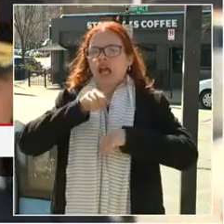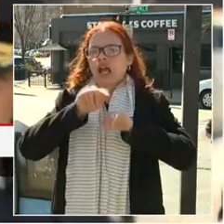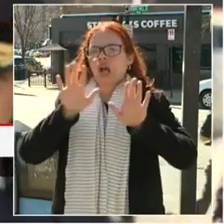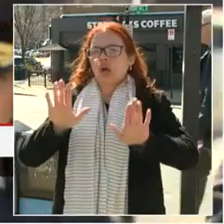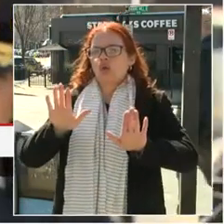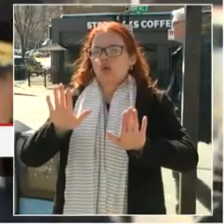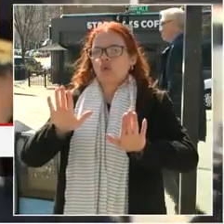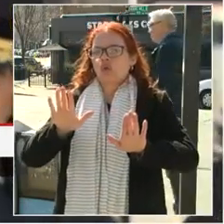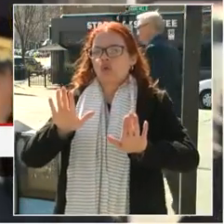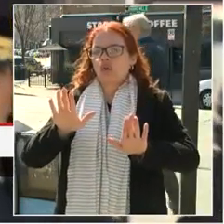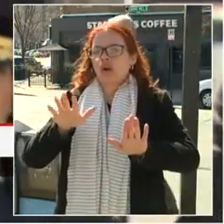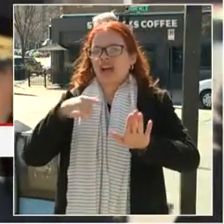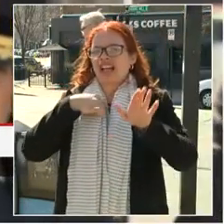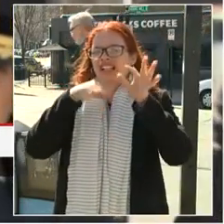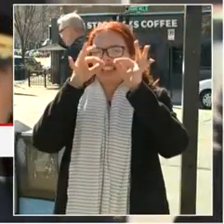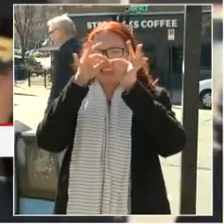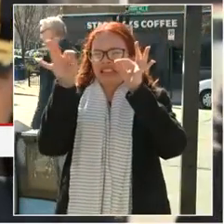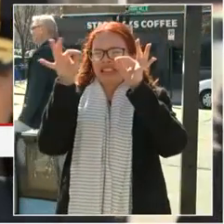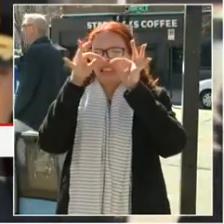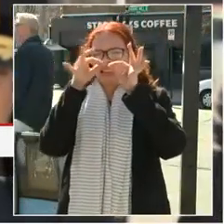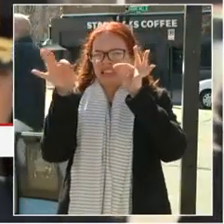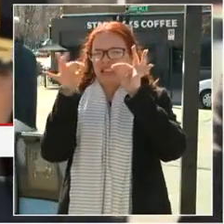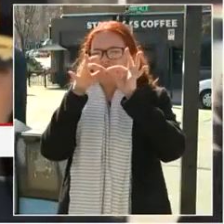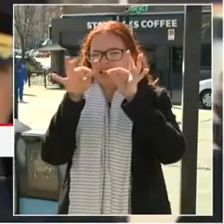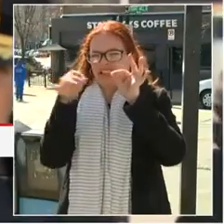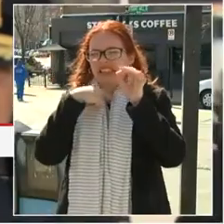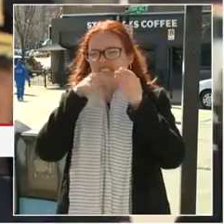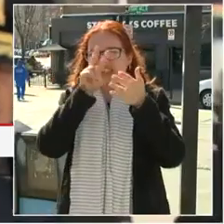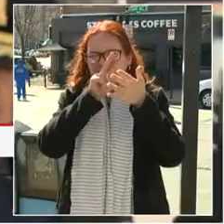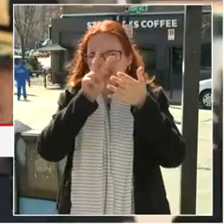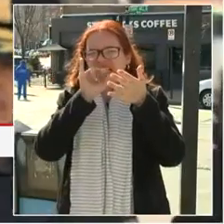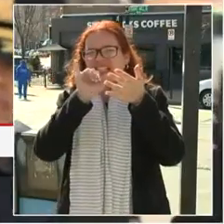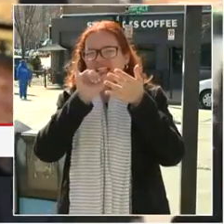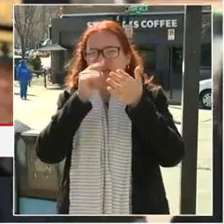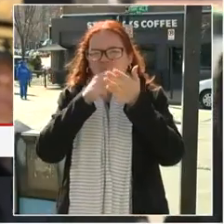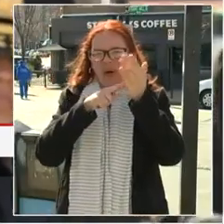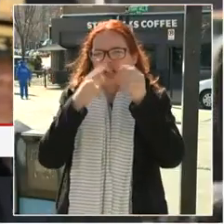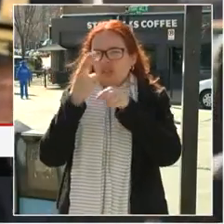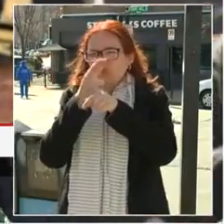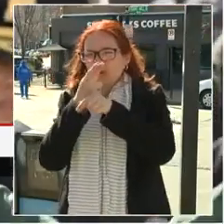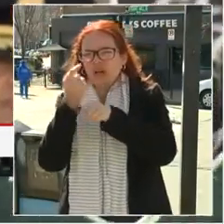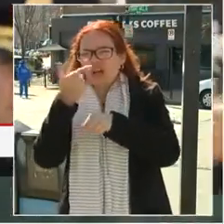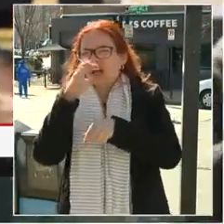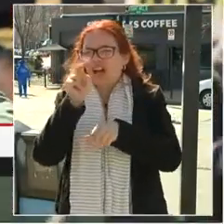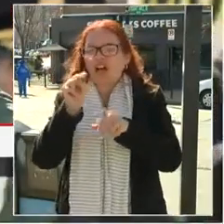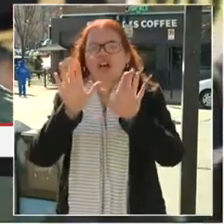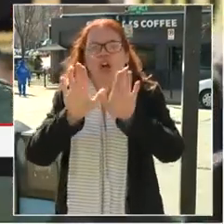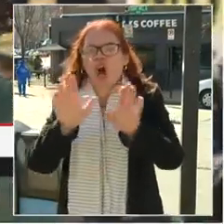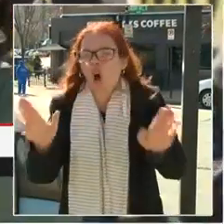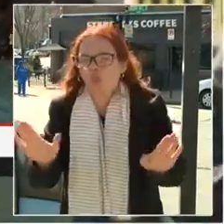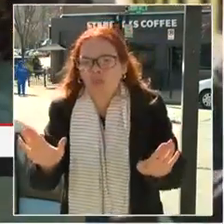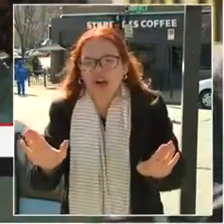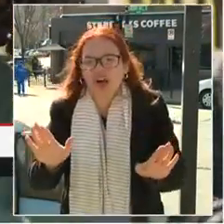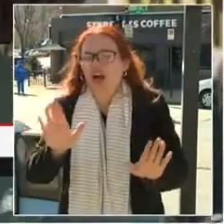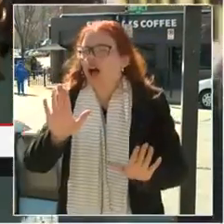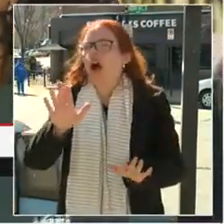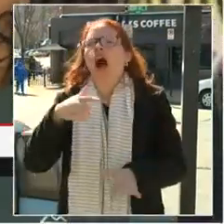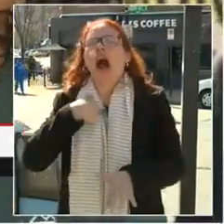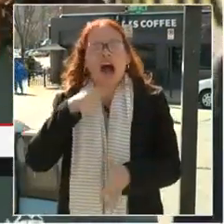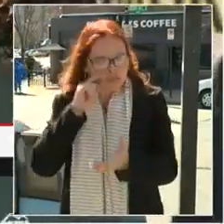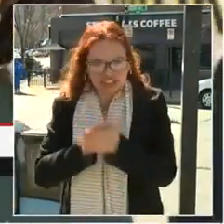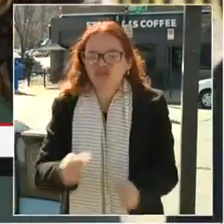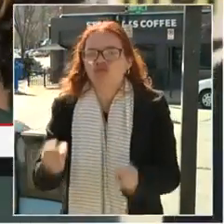sentences for people who use guns in our city. And I just believe that very strongly. Yes. Yes.